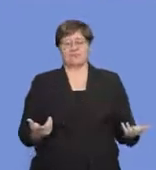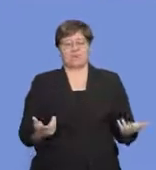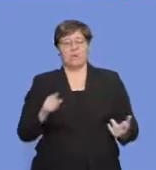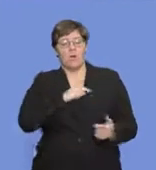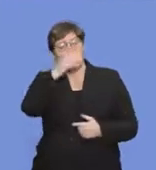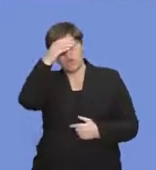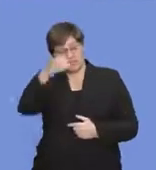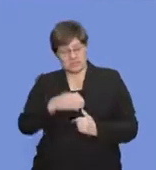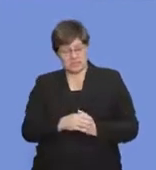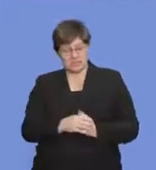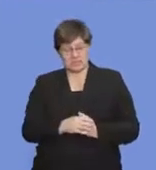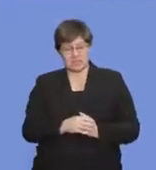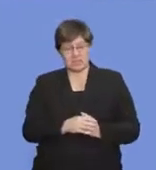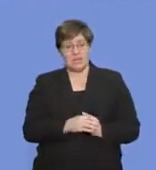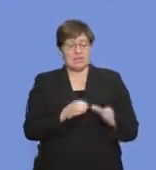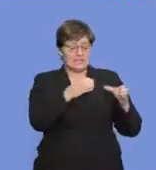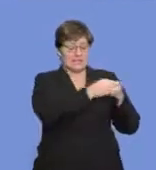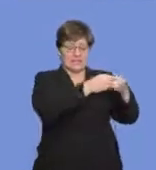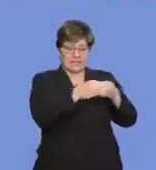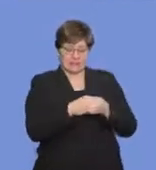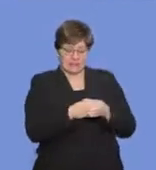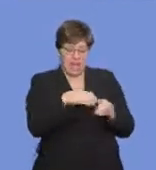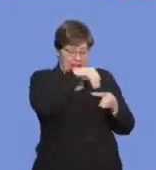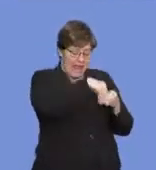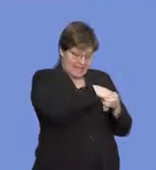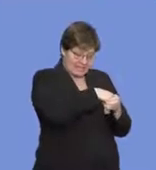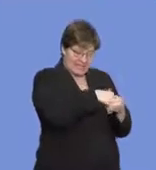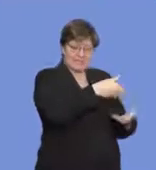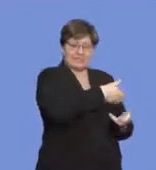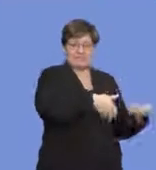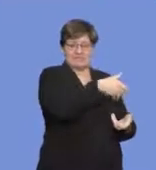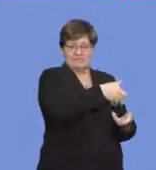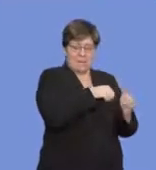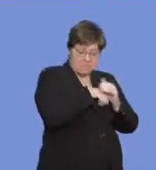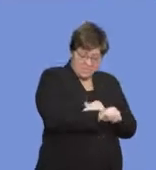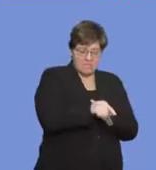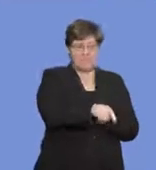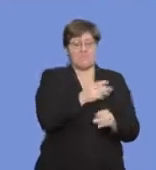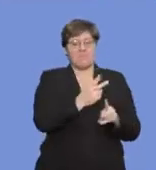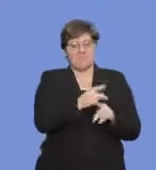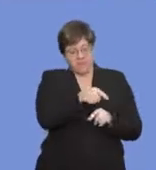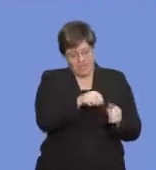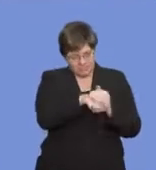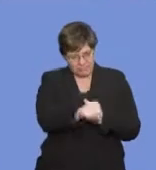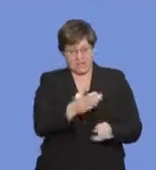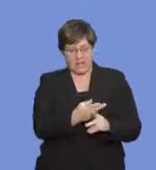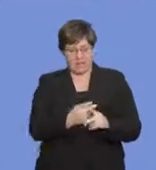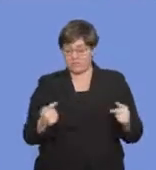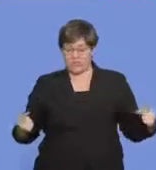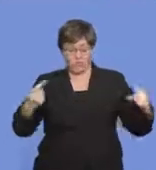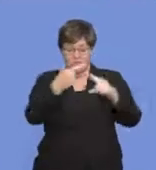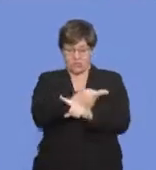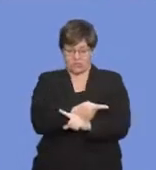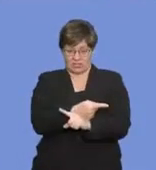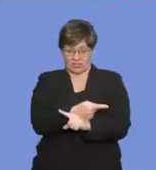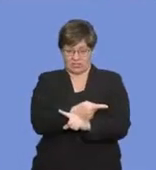is the concept of species, is they are able to produce fertile offspring. So if we have crossbreeding in